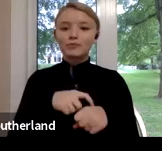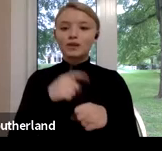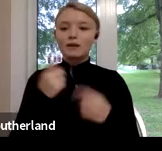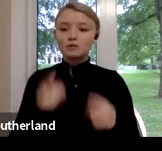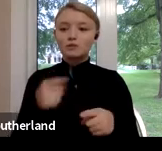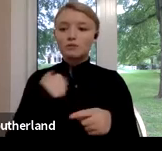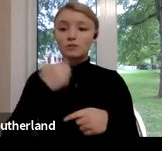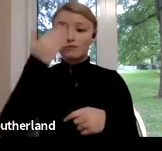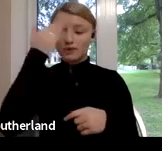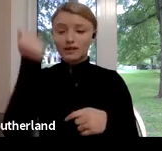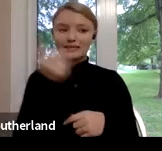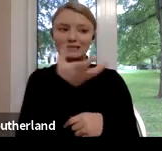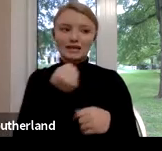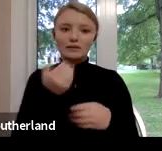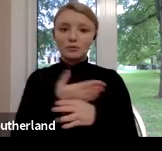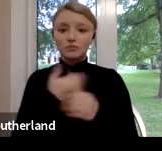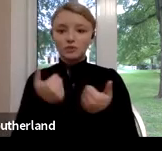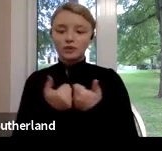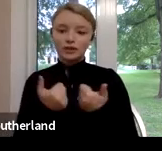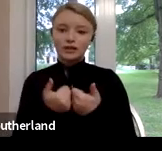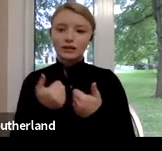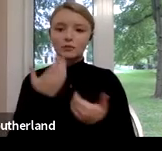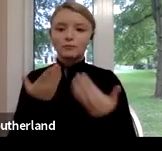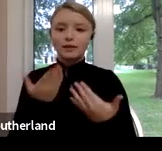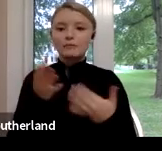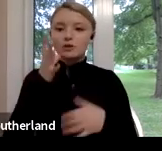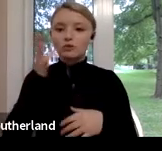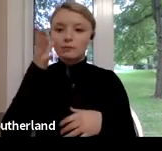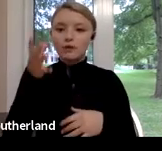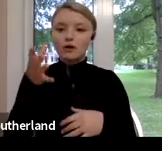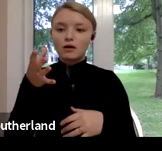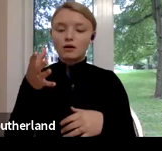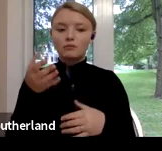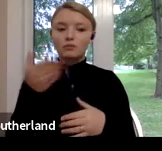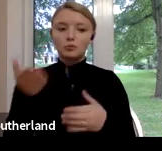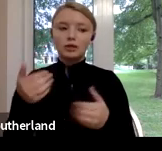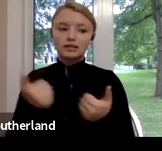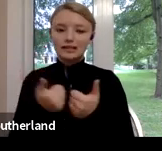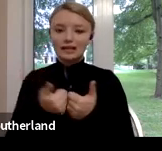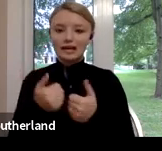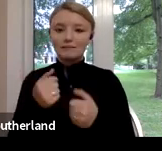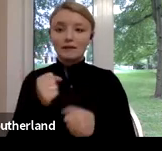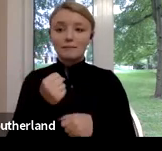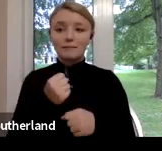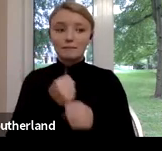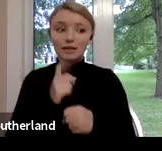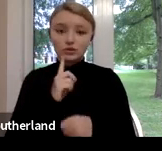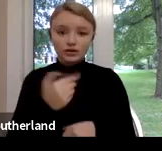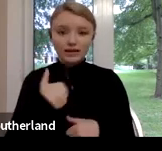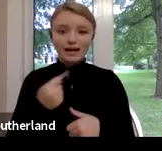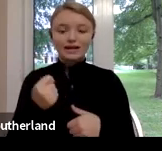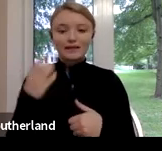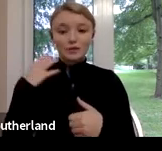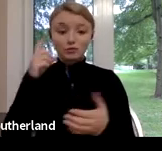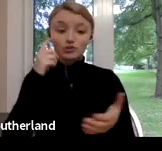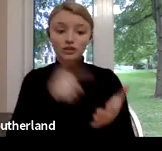to get it before the game, or like maybe grandma would bring him to the game and wouldn't make sure that he had it, and the coach could tell, and he